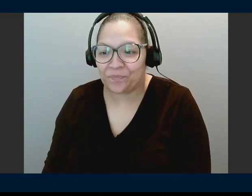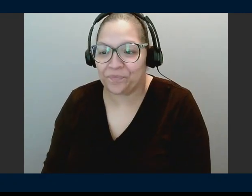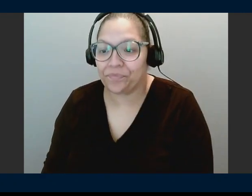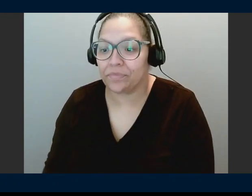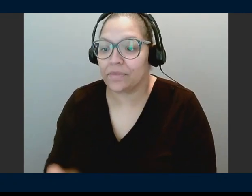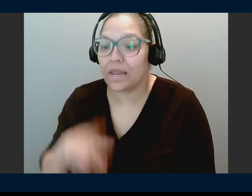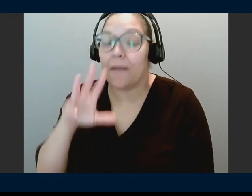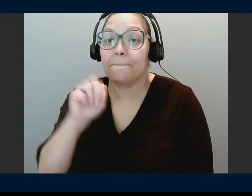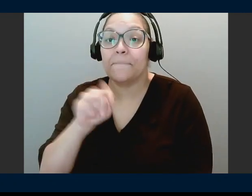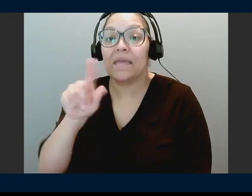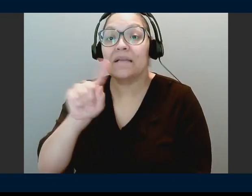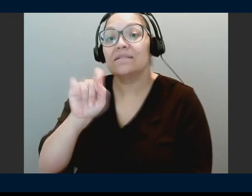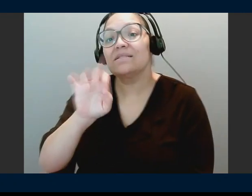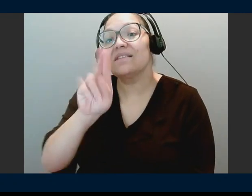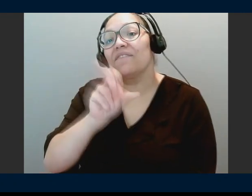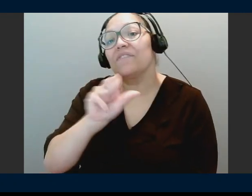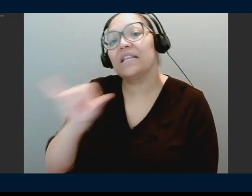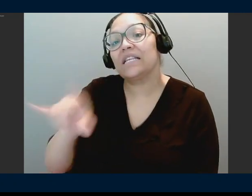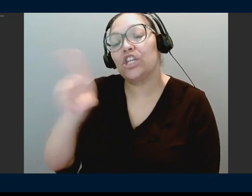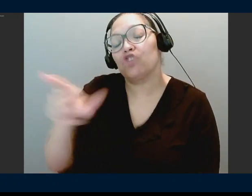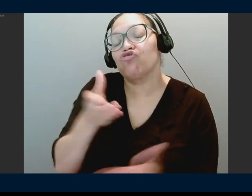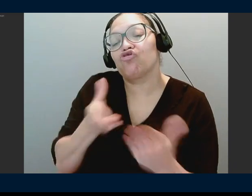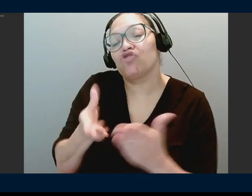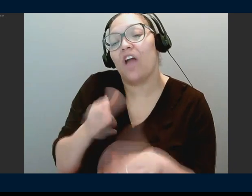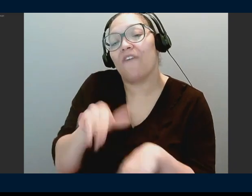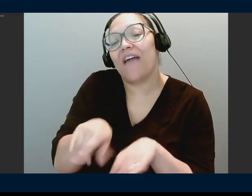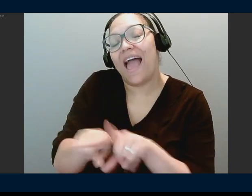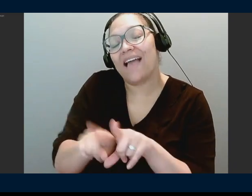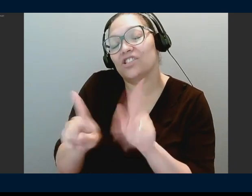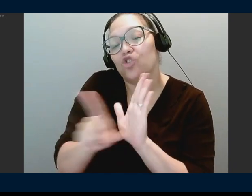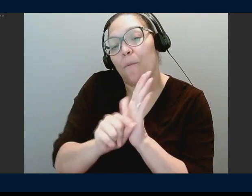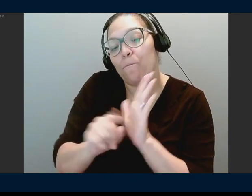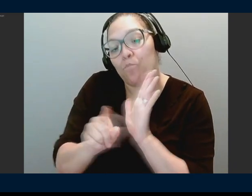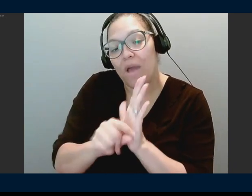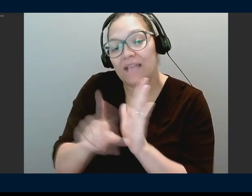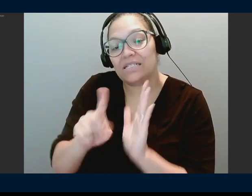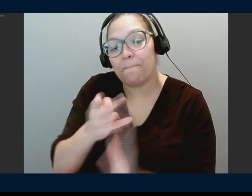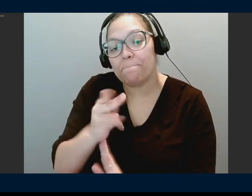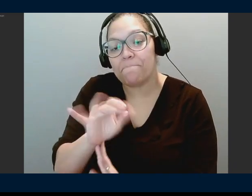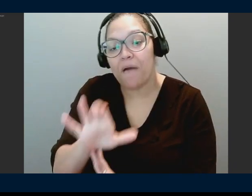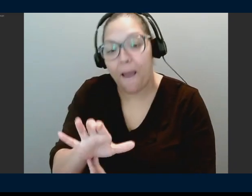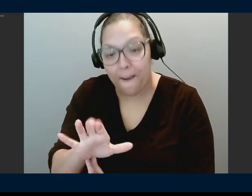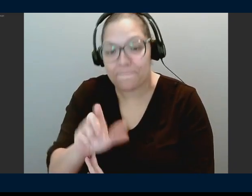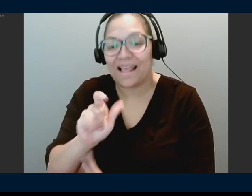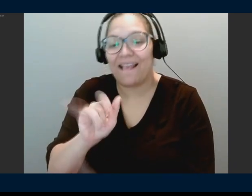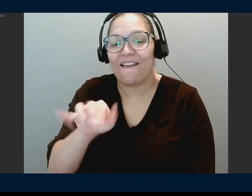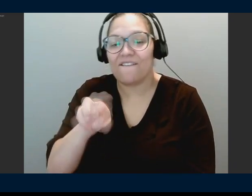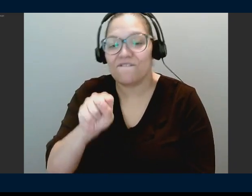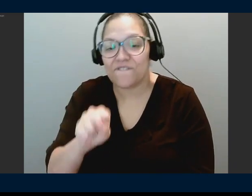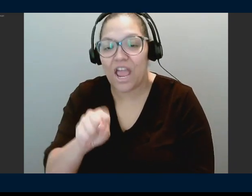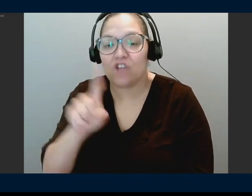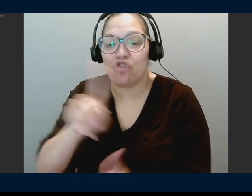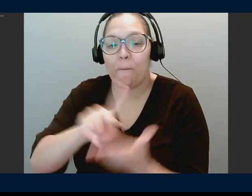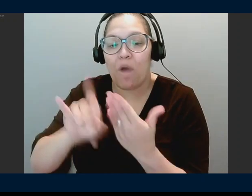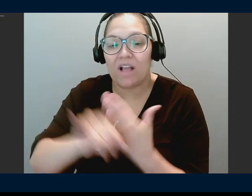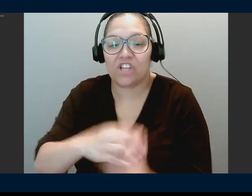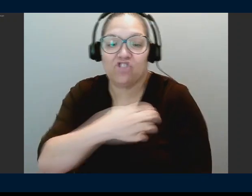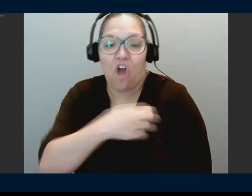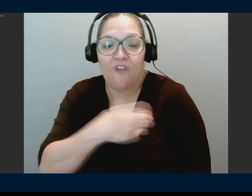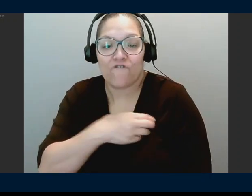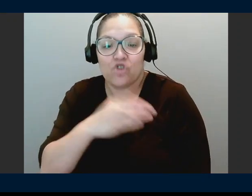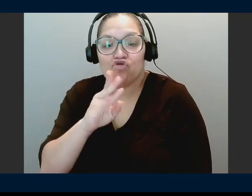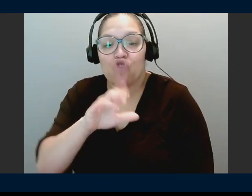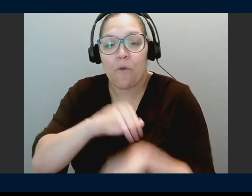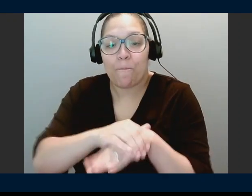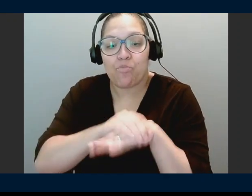Yeah. Tiffany serves as the Press, Public Affairs, and Projects Officer at the British Consulate-General in Chicago. Please. I